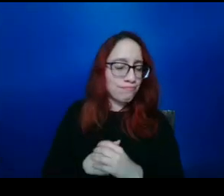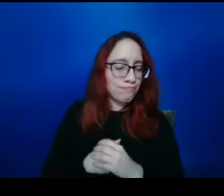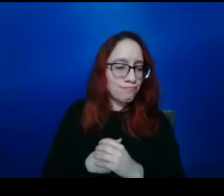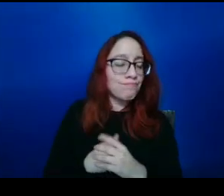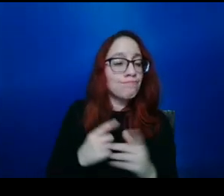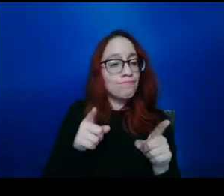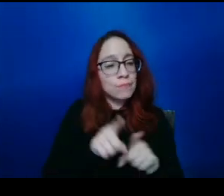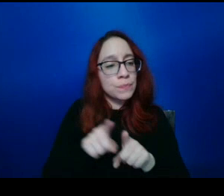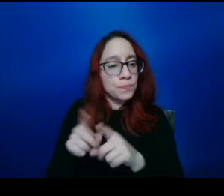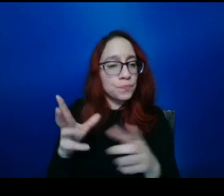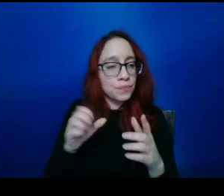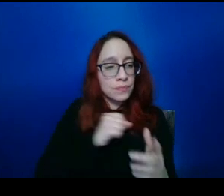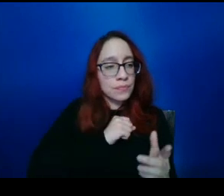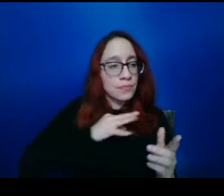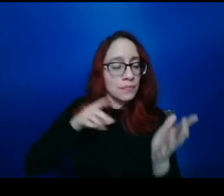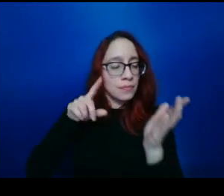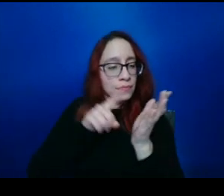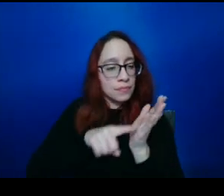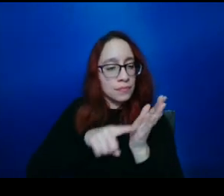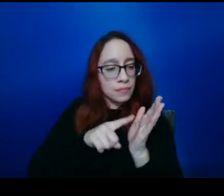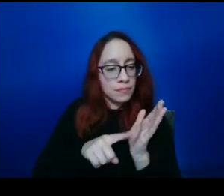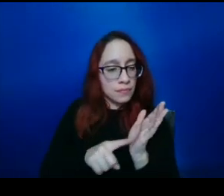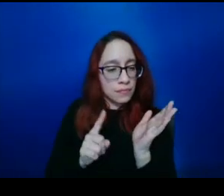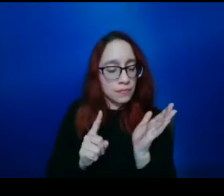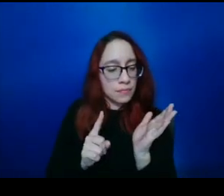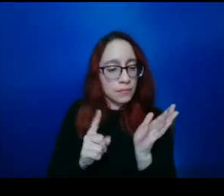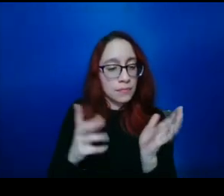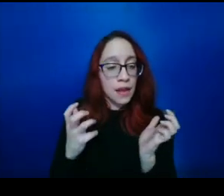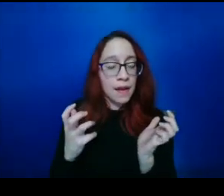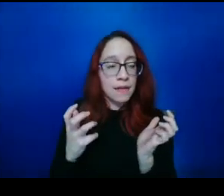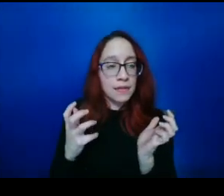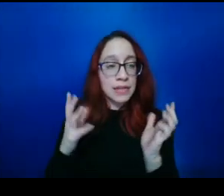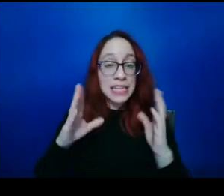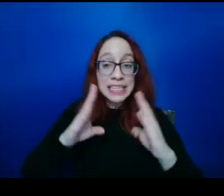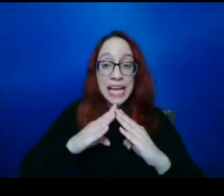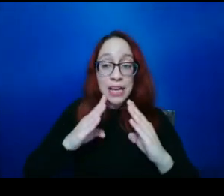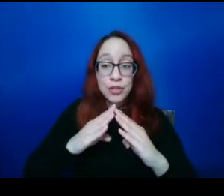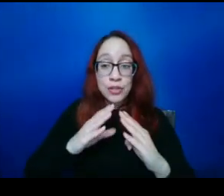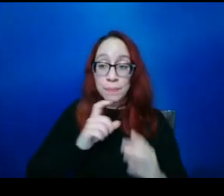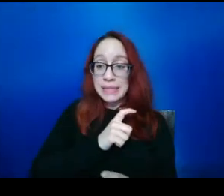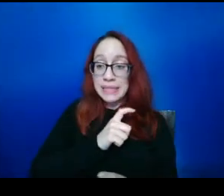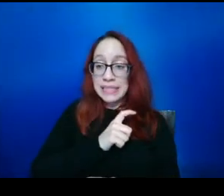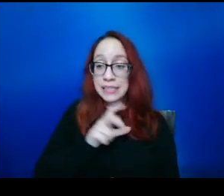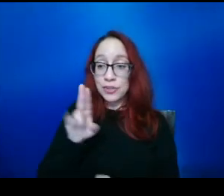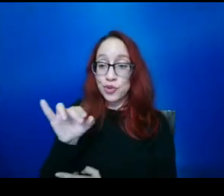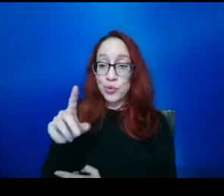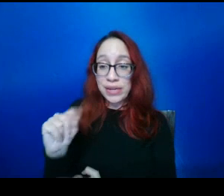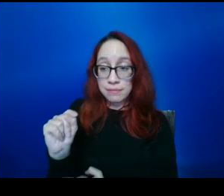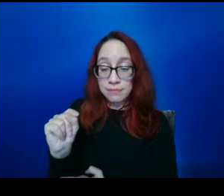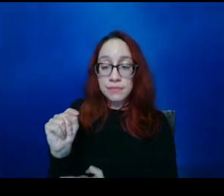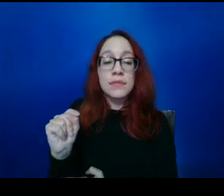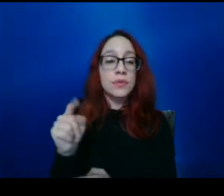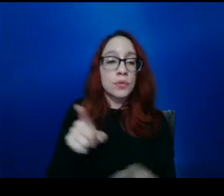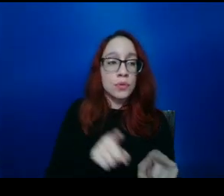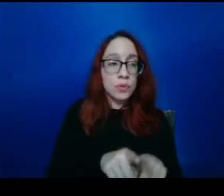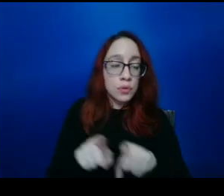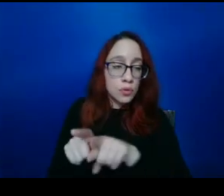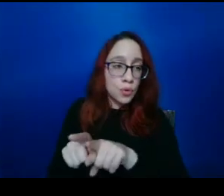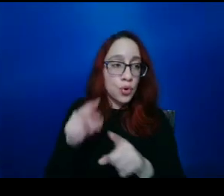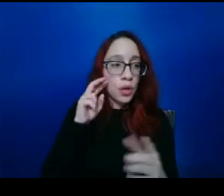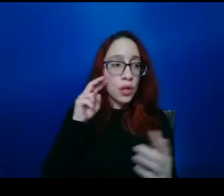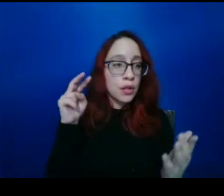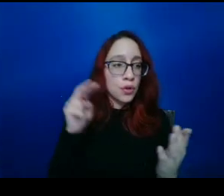I'd also like staff to look into having a downtown policing unit. And then in addition to looking